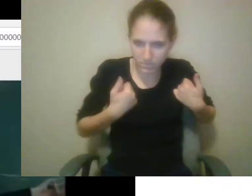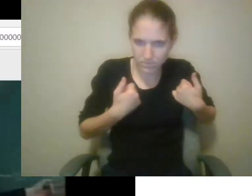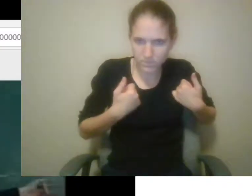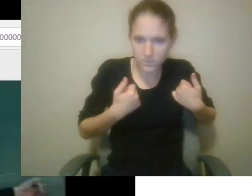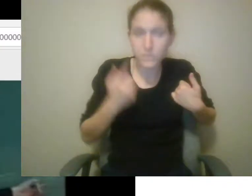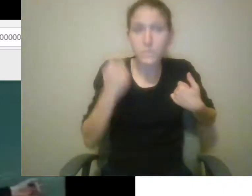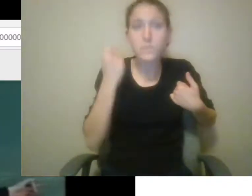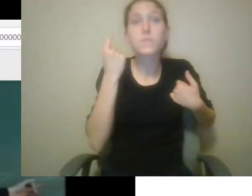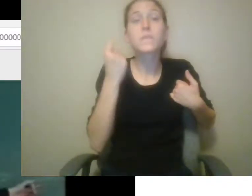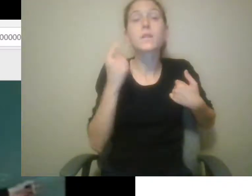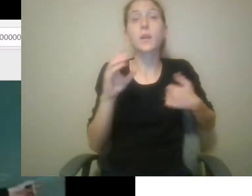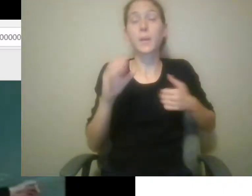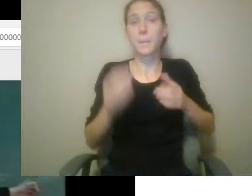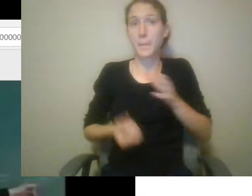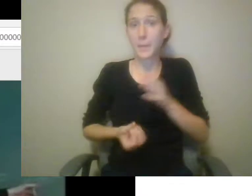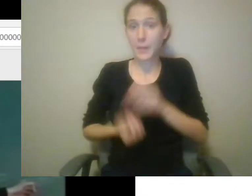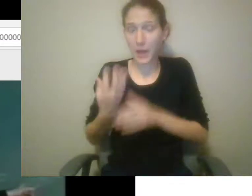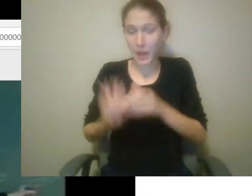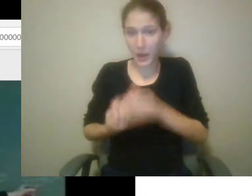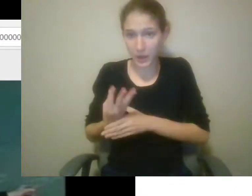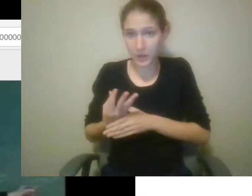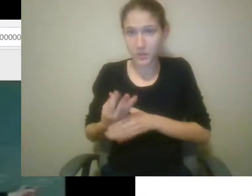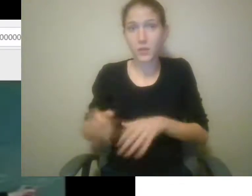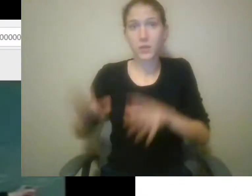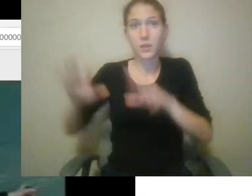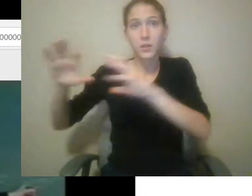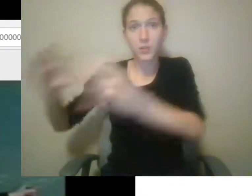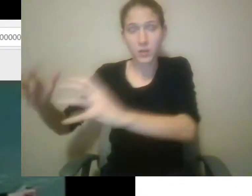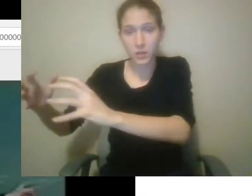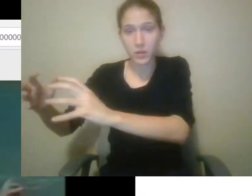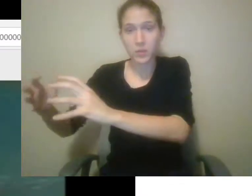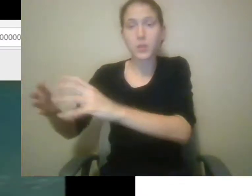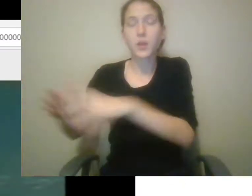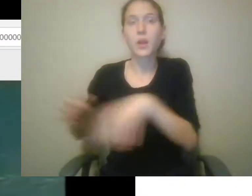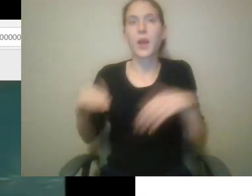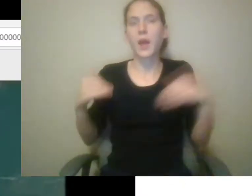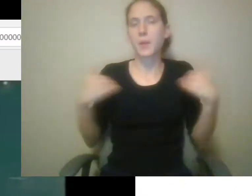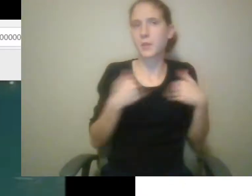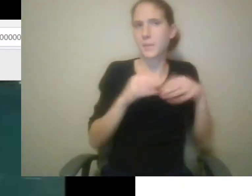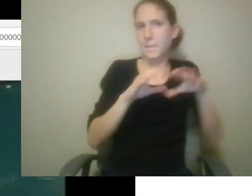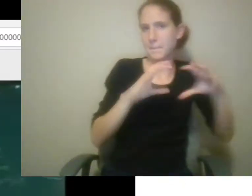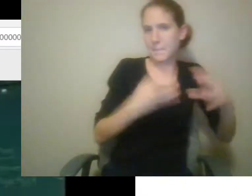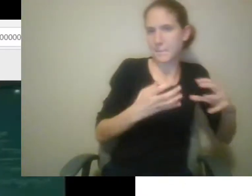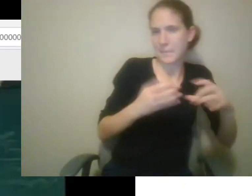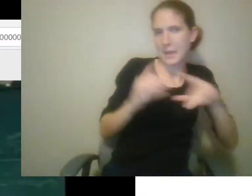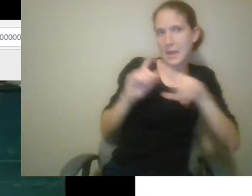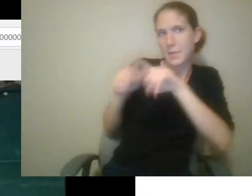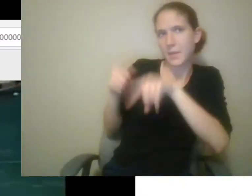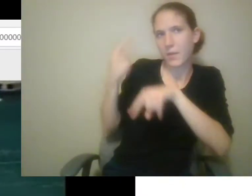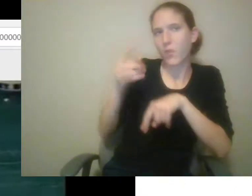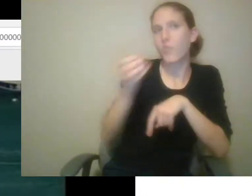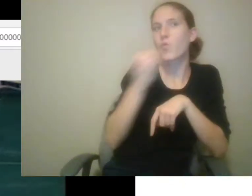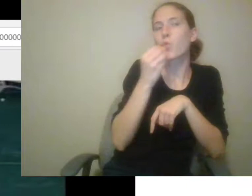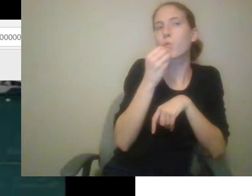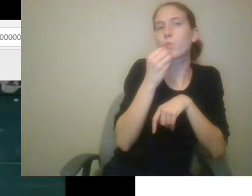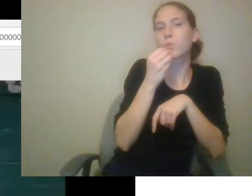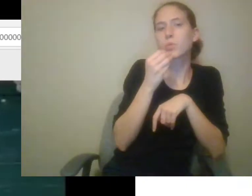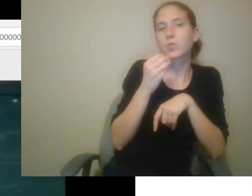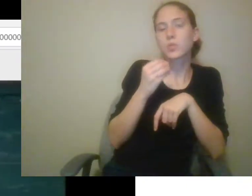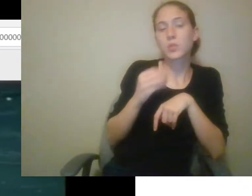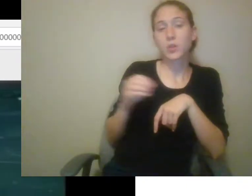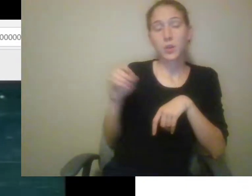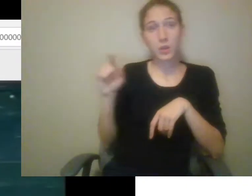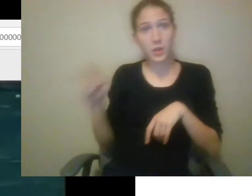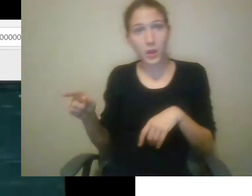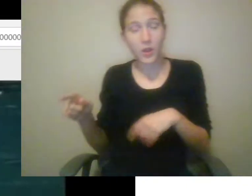cell. They have to get their food from the plants. All right, that's what makes the animal cell so much different